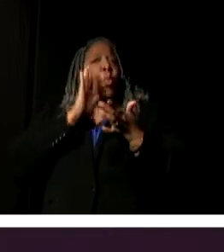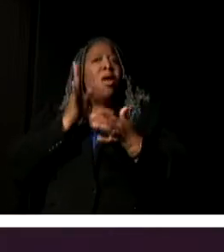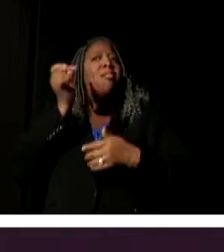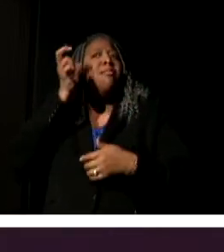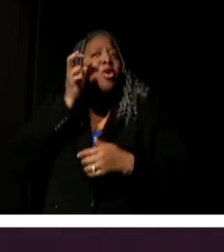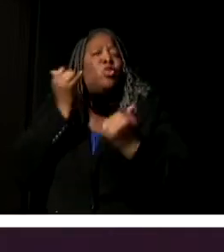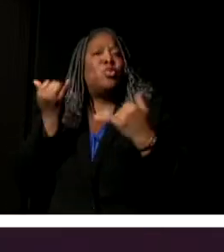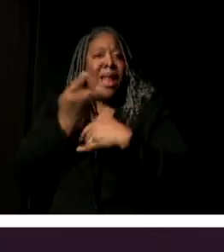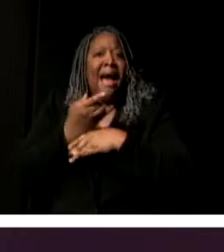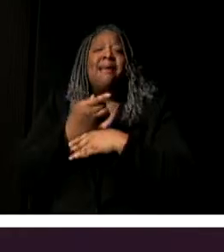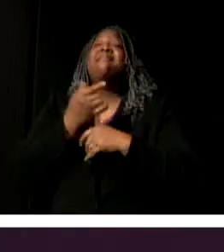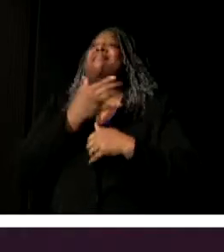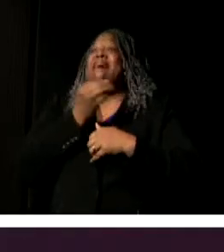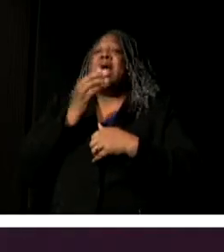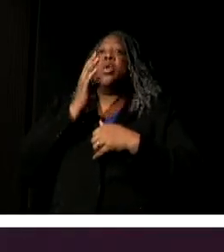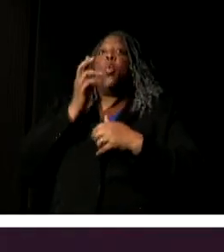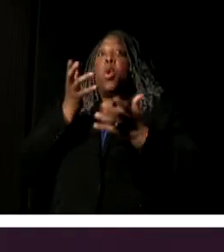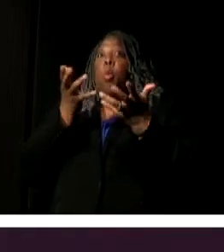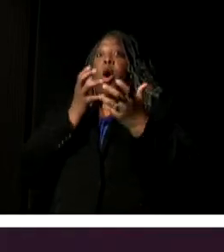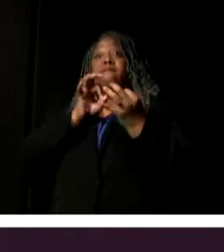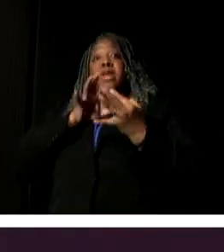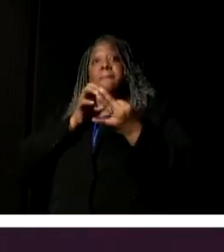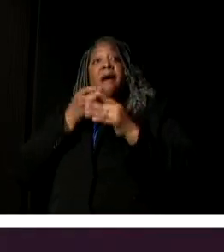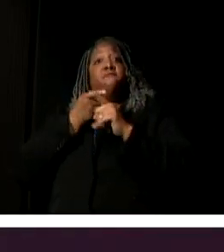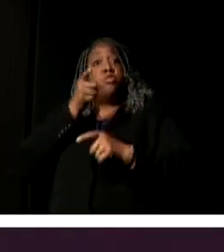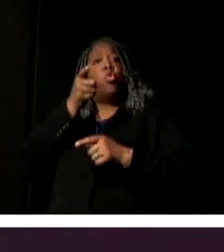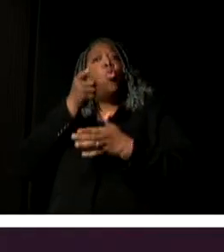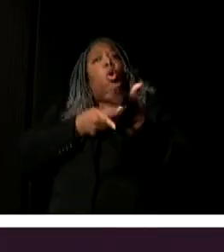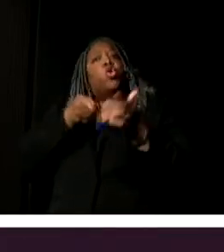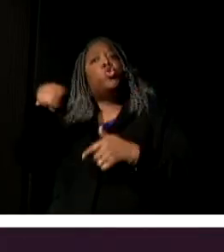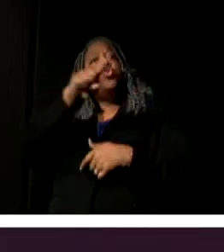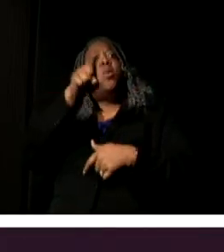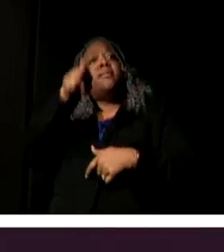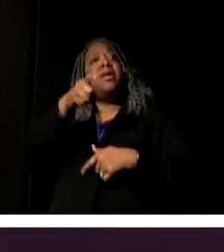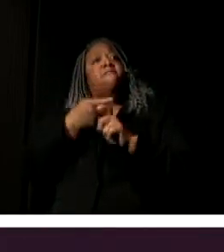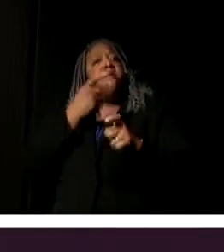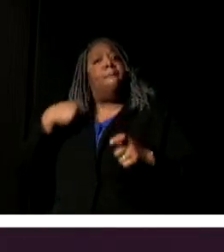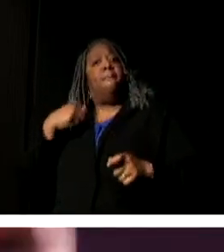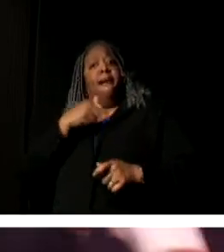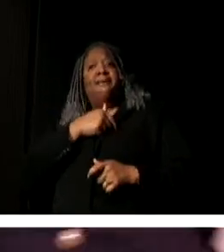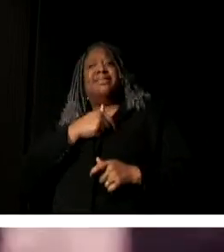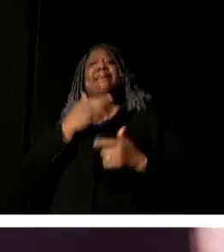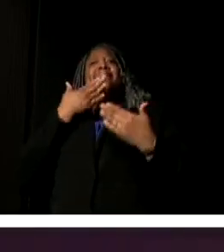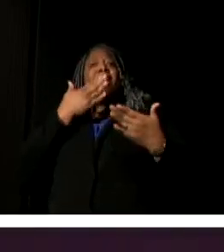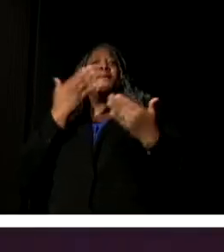look forward to hearing back from you what you need from us. Thank you so much, and have a good evening.